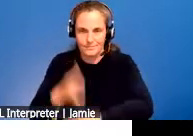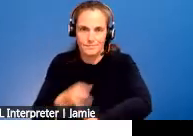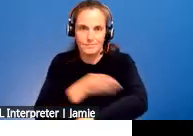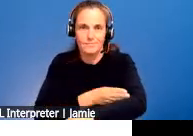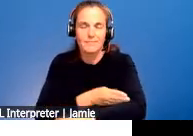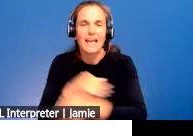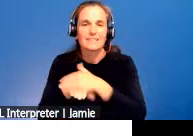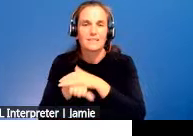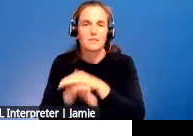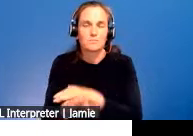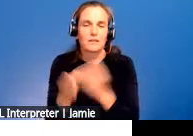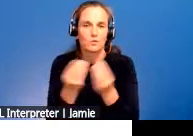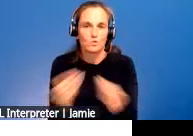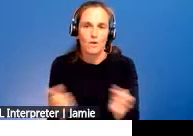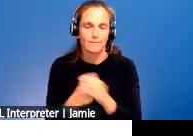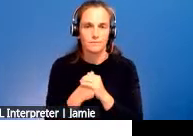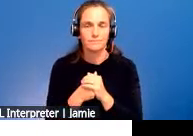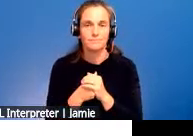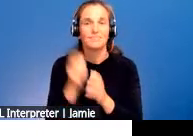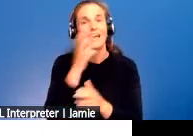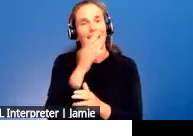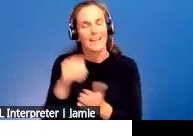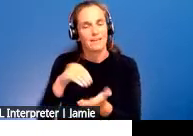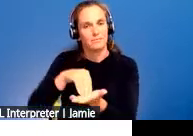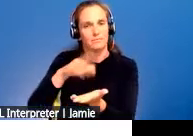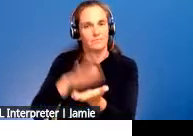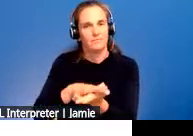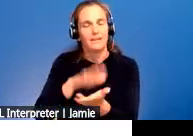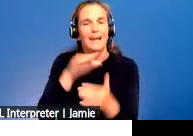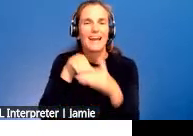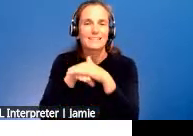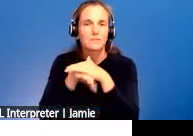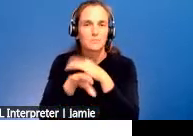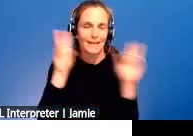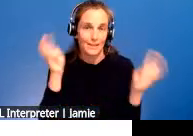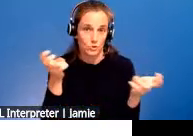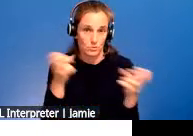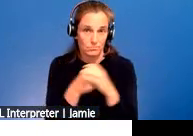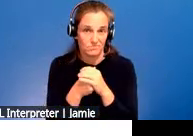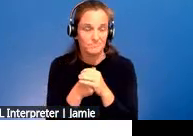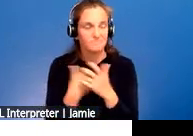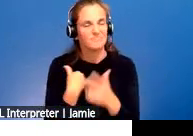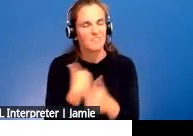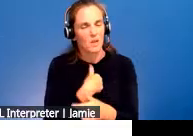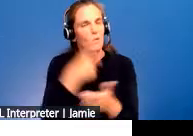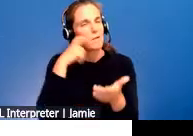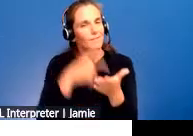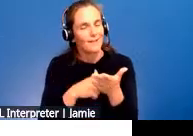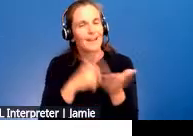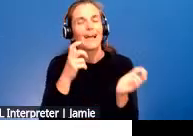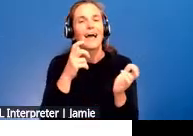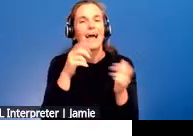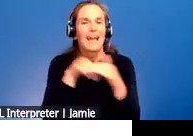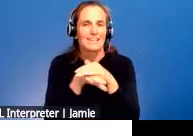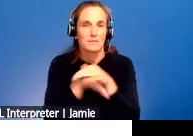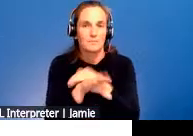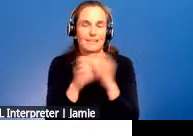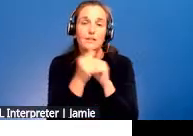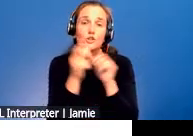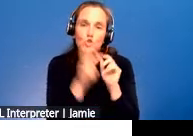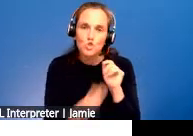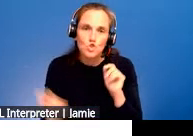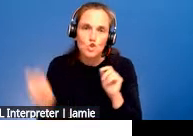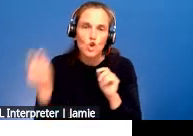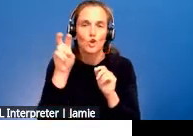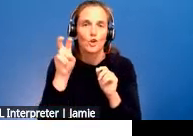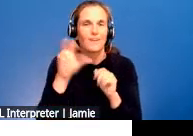And then you're also documenting accessibility issues. We recognize that accessibility is a journey. It is not something that you do once.